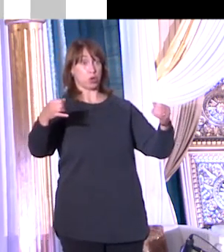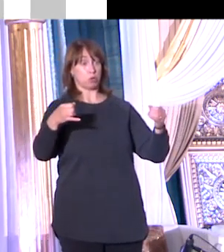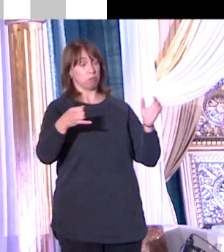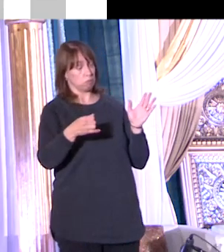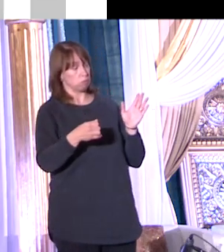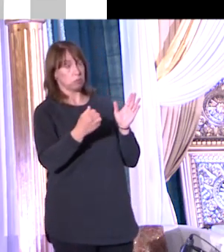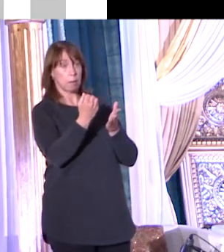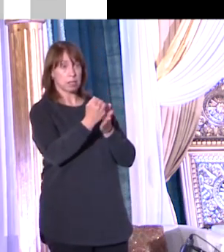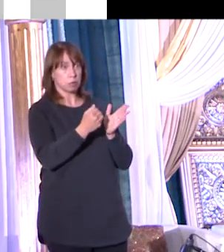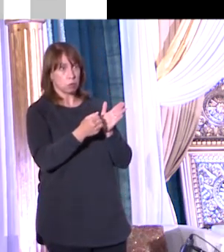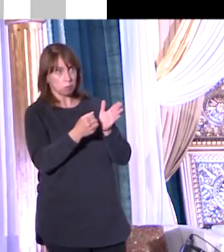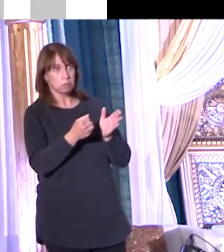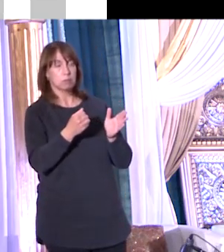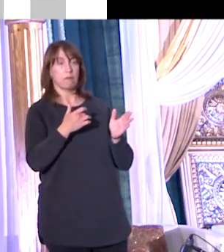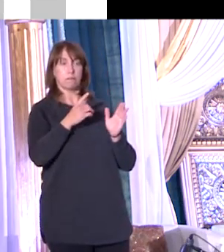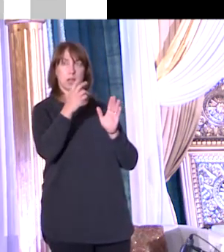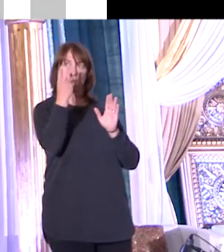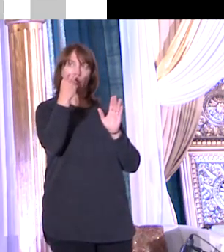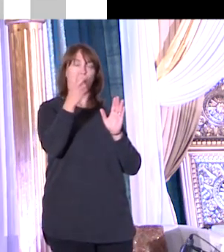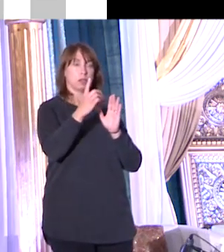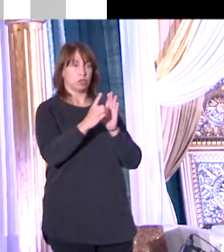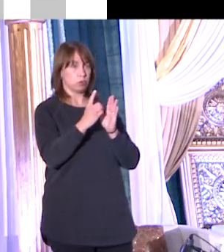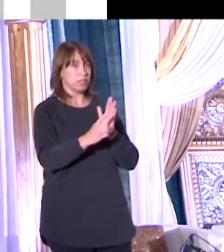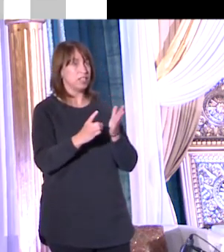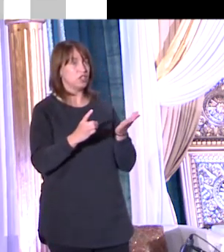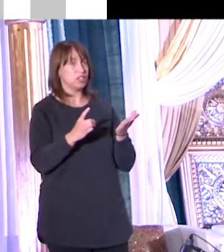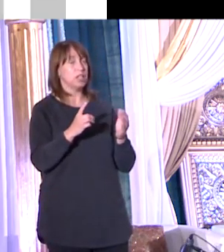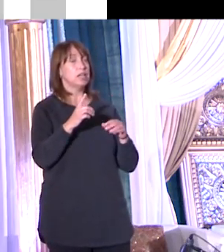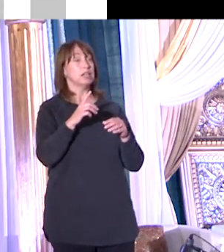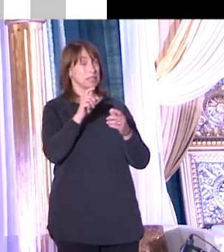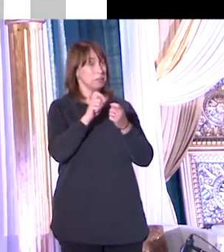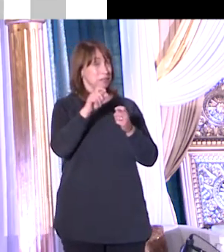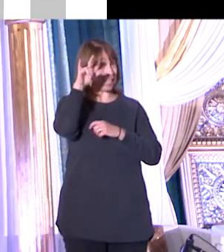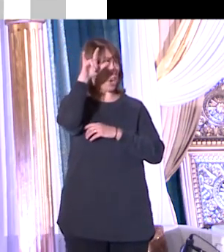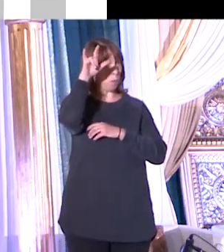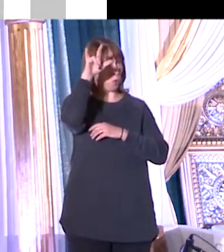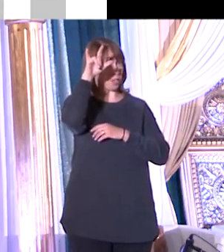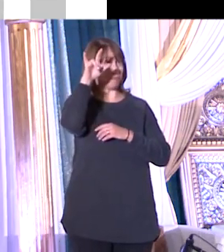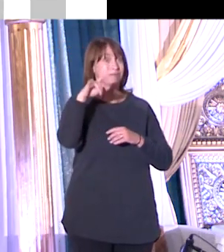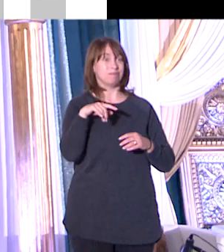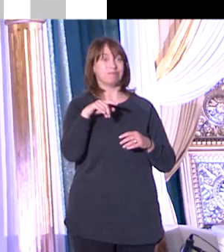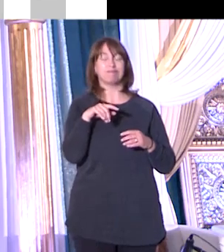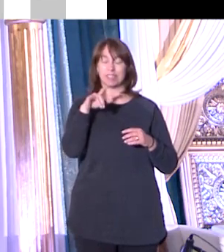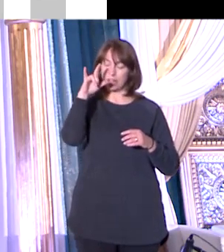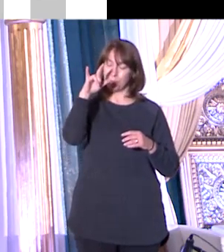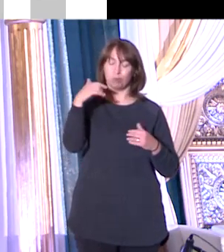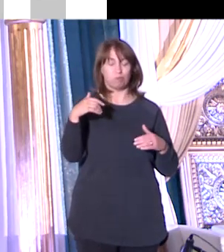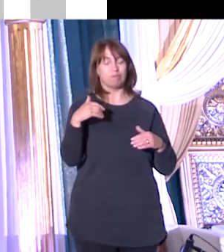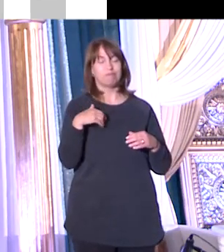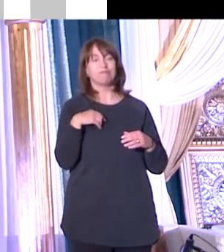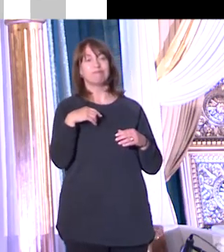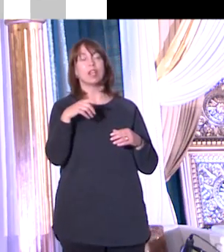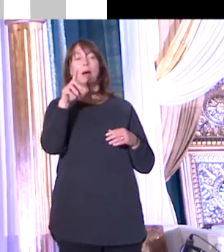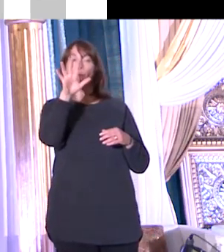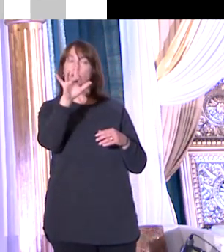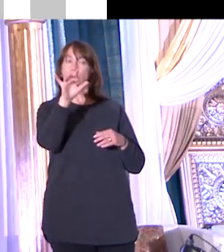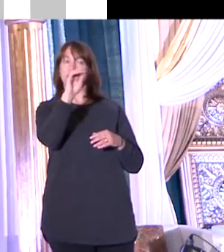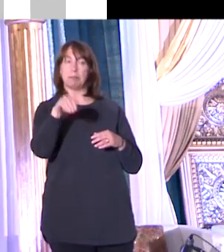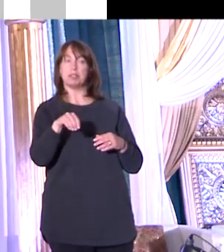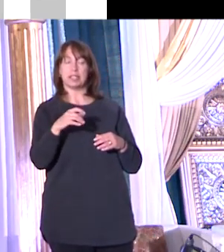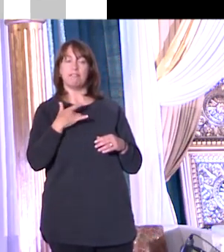About a quarter of Muslims say that they have experienced being hassled or checked or unfairly considered in